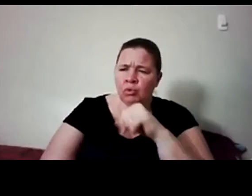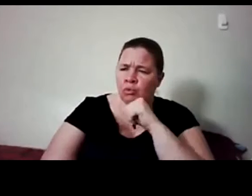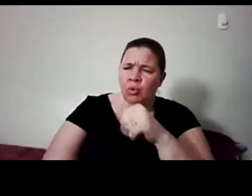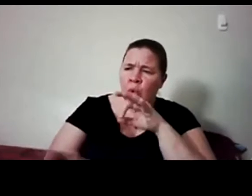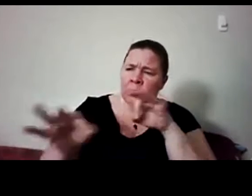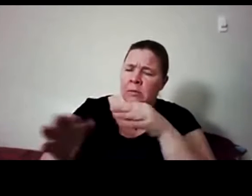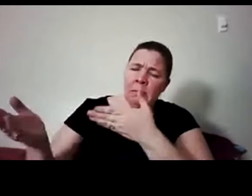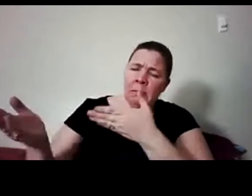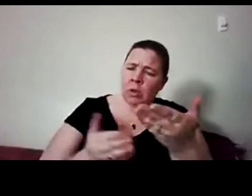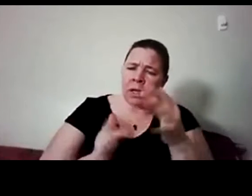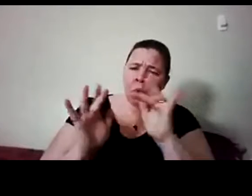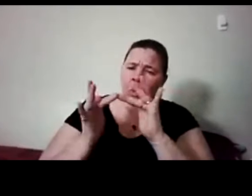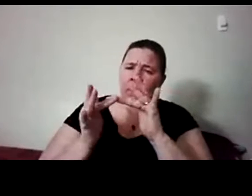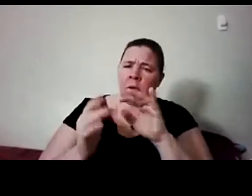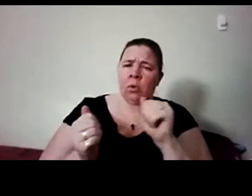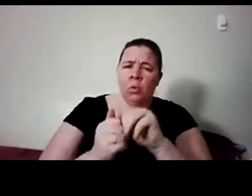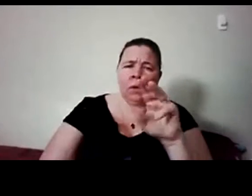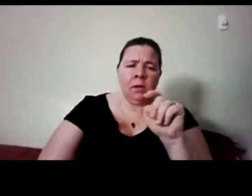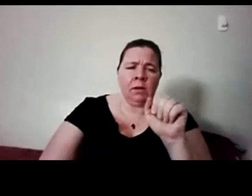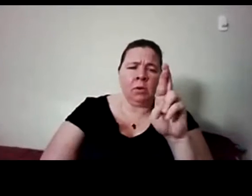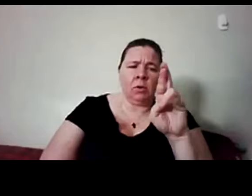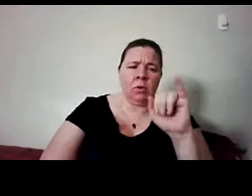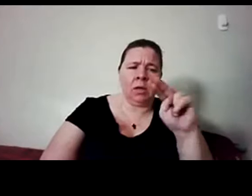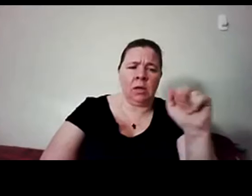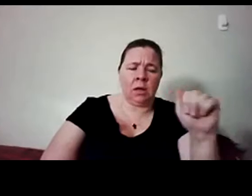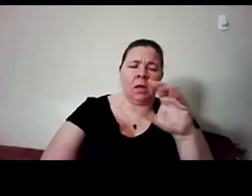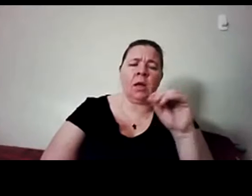to the webinar. Then Marina or Charles, if you have an input for that, go ahead, please.